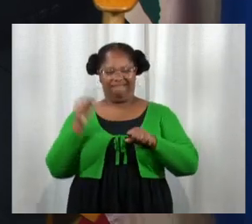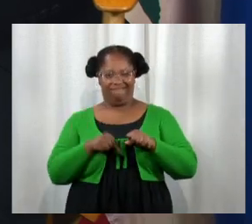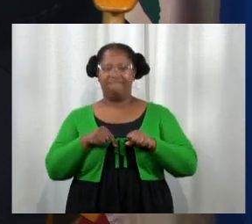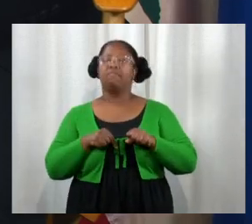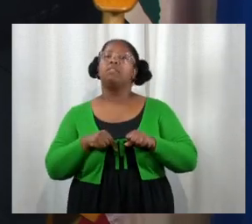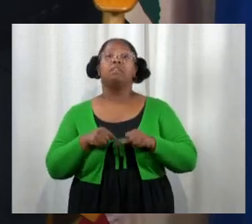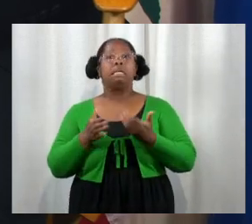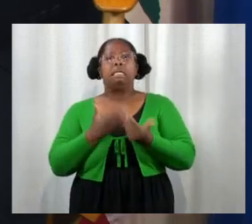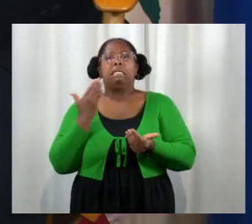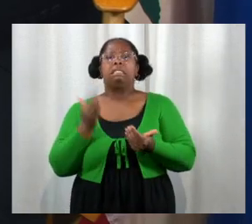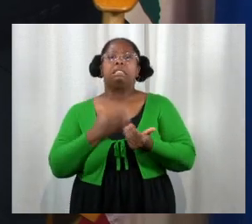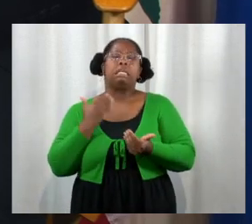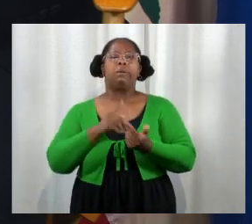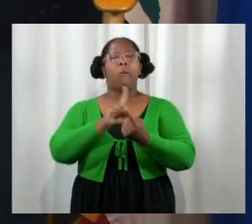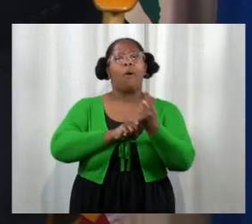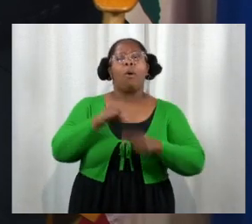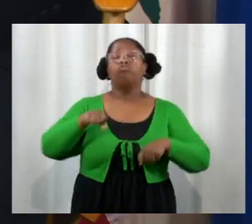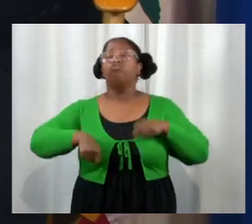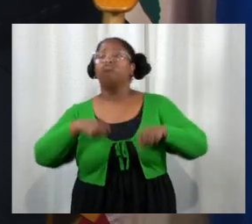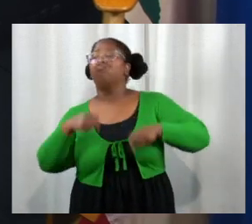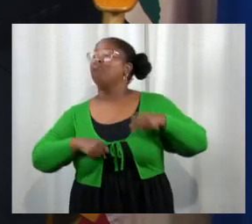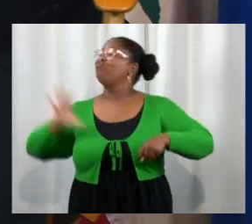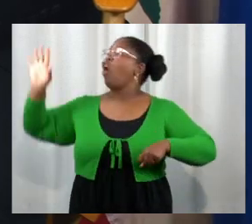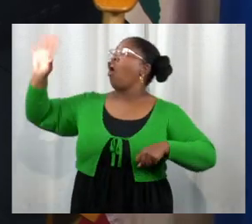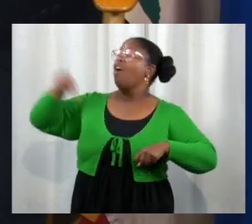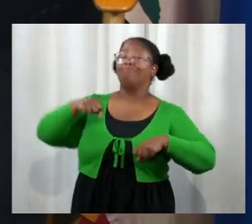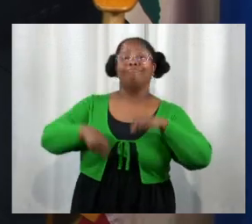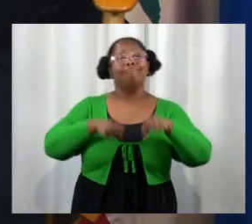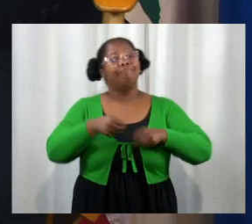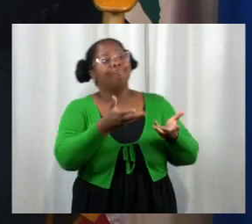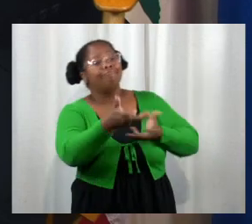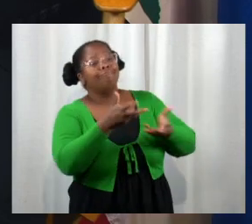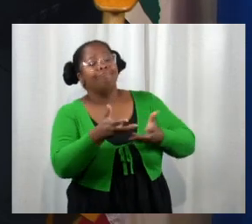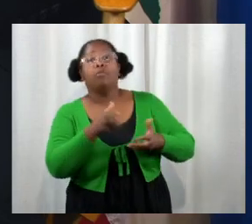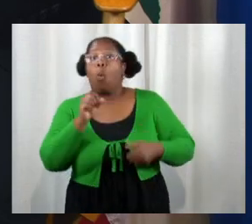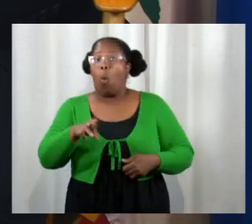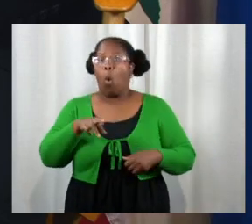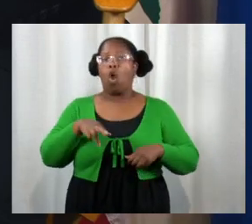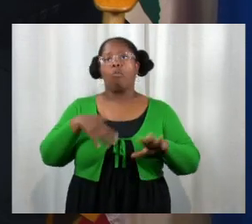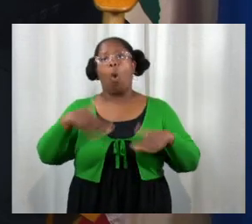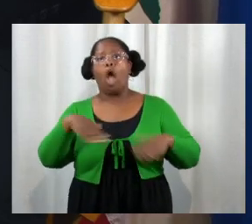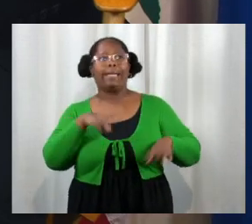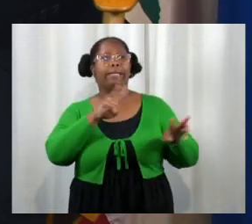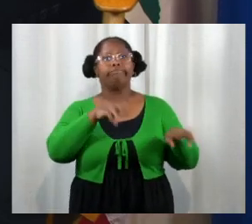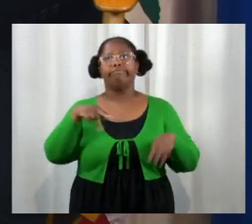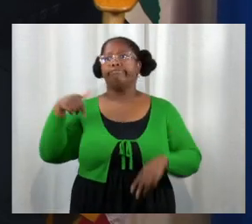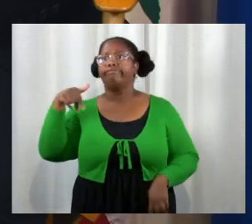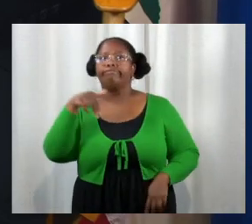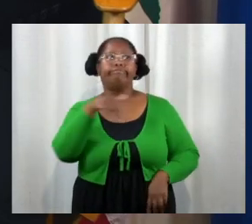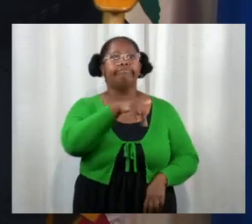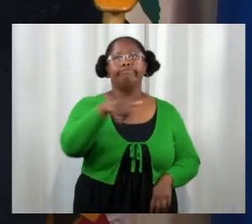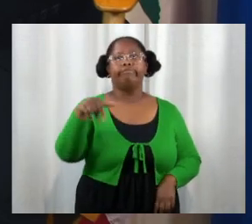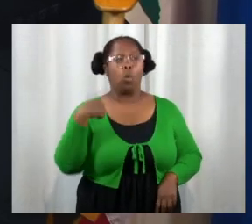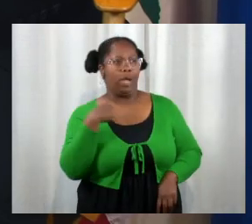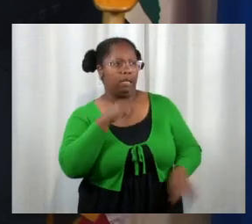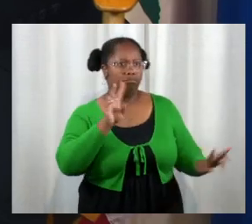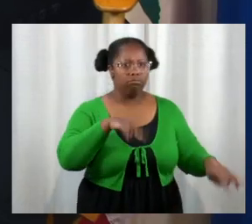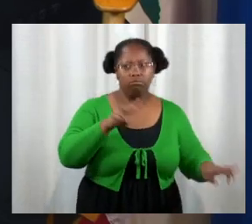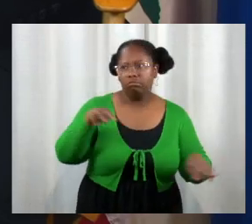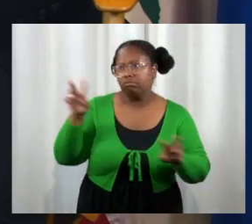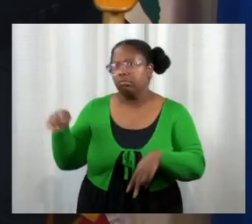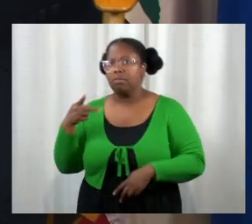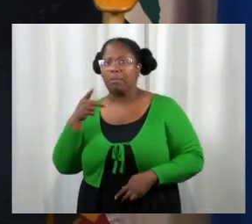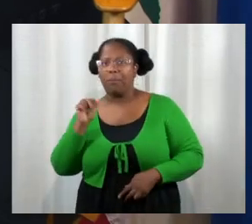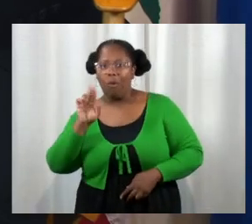able to connect more one-on-one with the community by being on a bicycle or being on foot patrol, and we're looking at our open spaces. So we're looking at our parks,